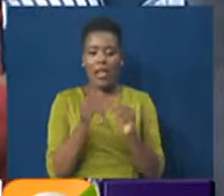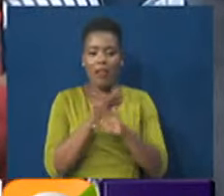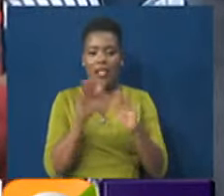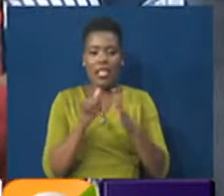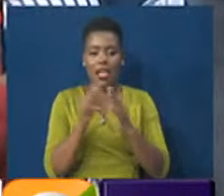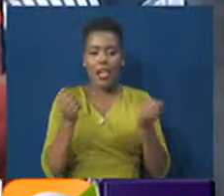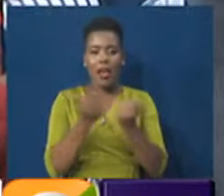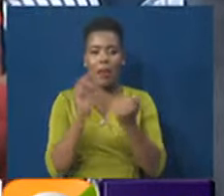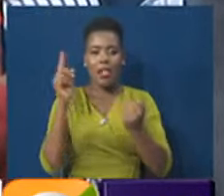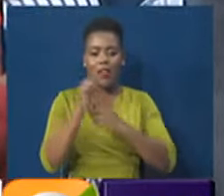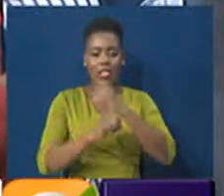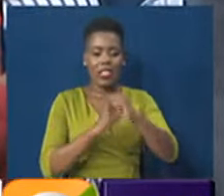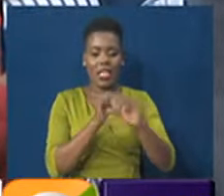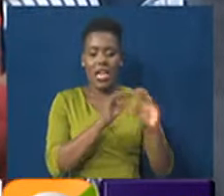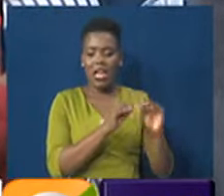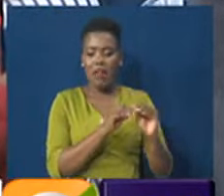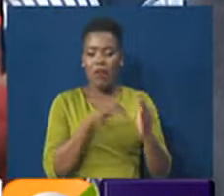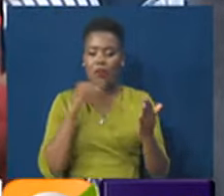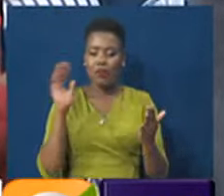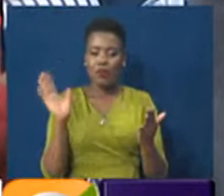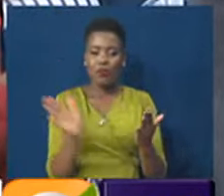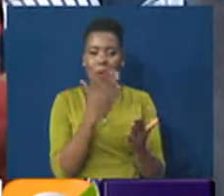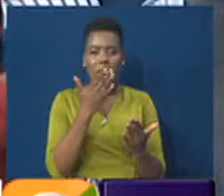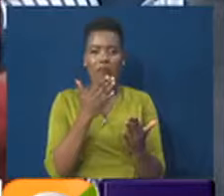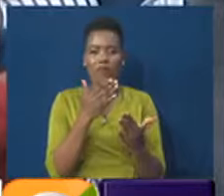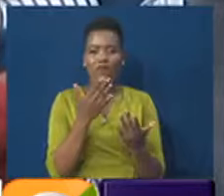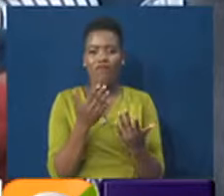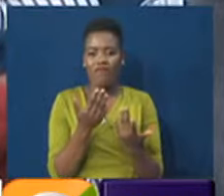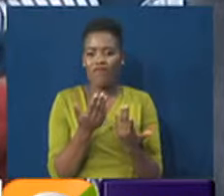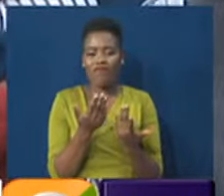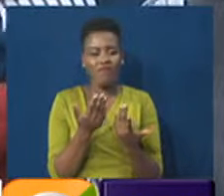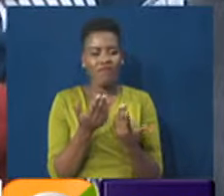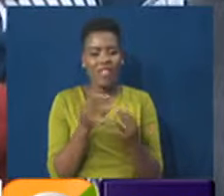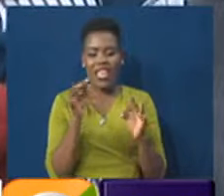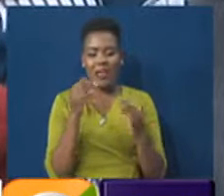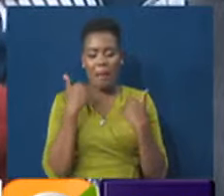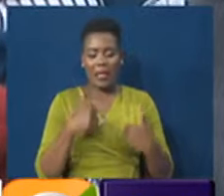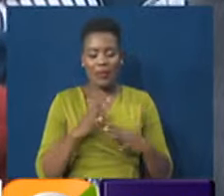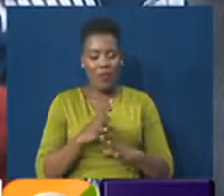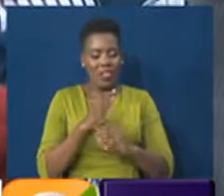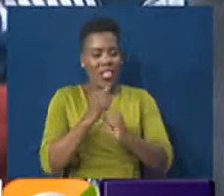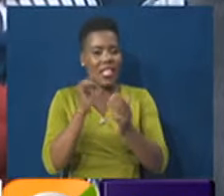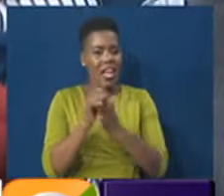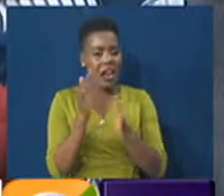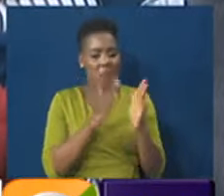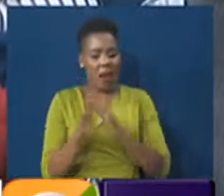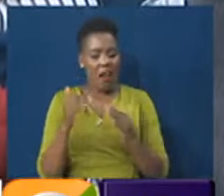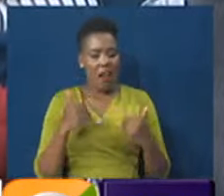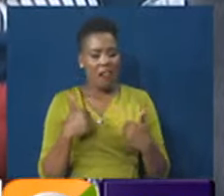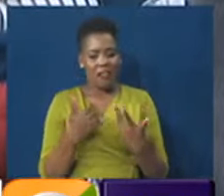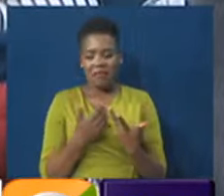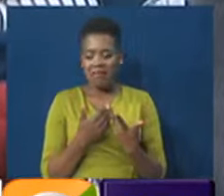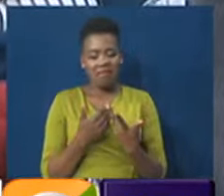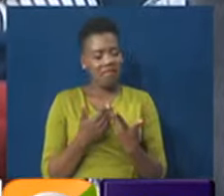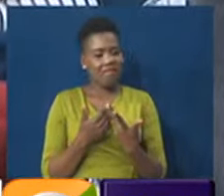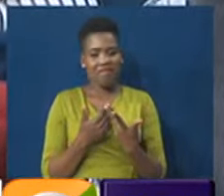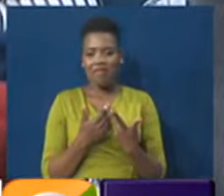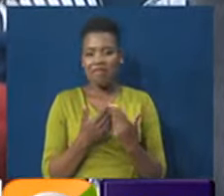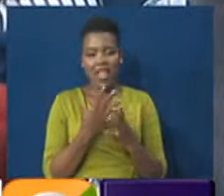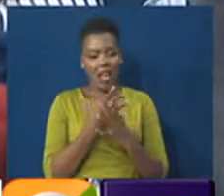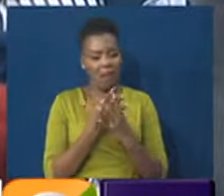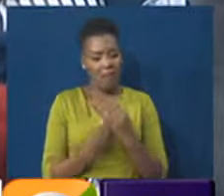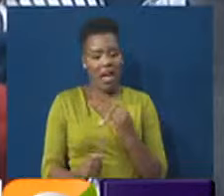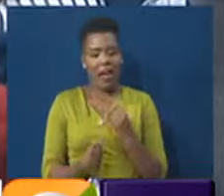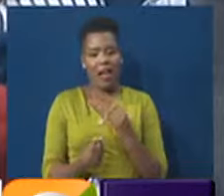year moves away from anybody who had trusted that there was a plan. Because what was